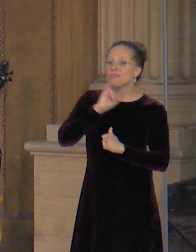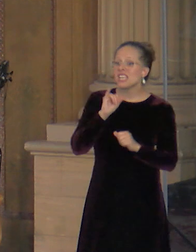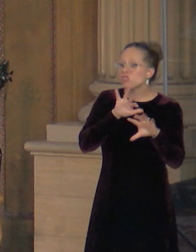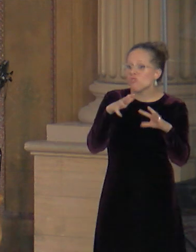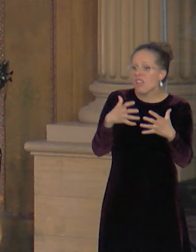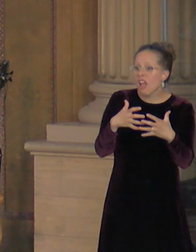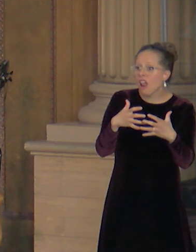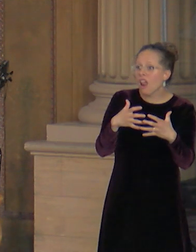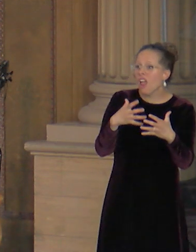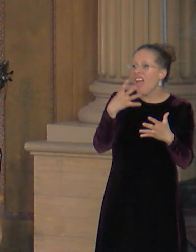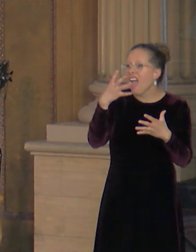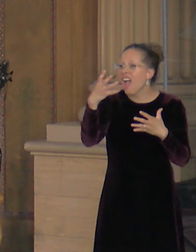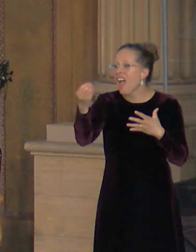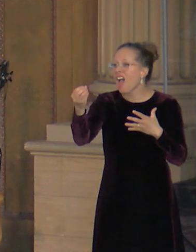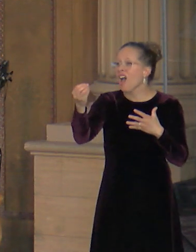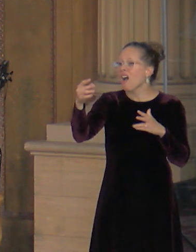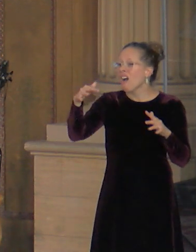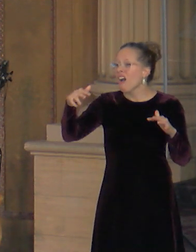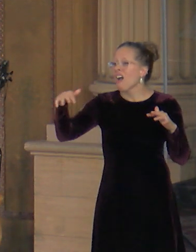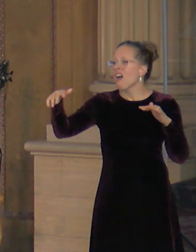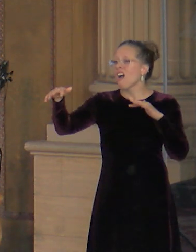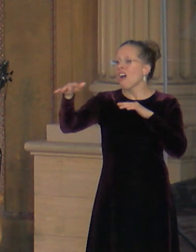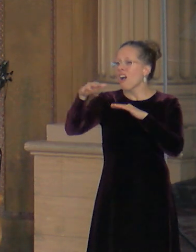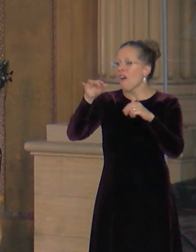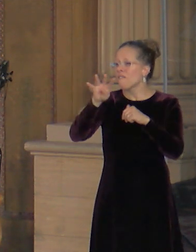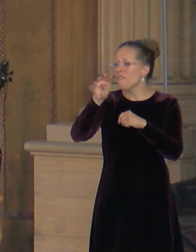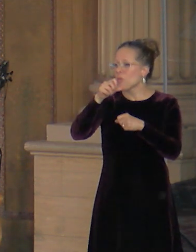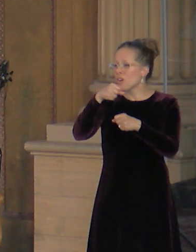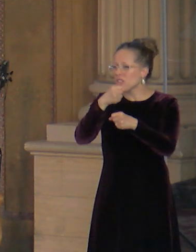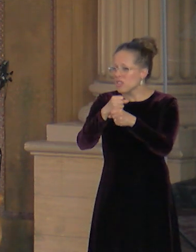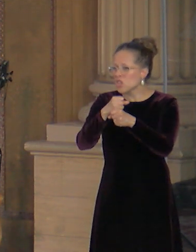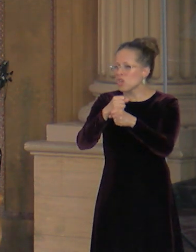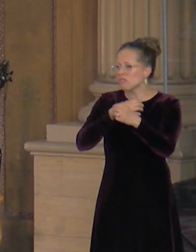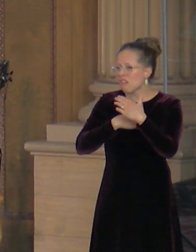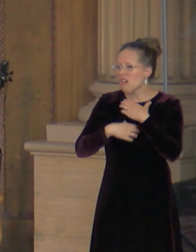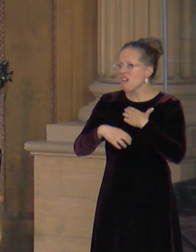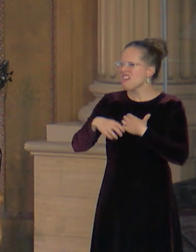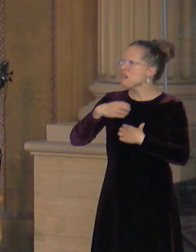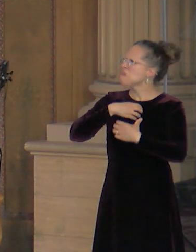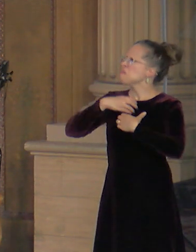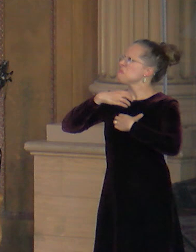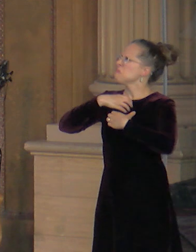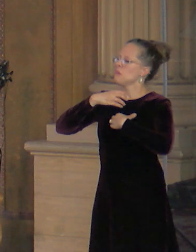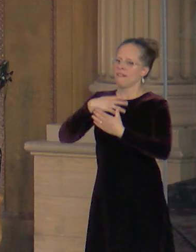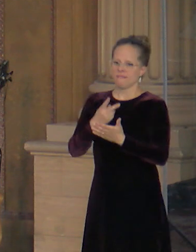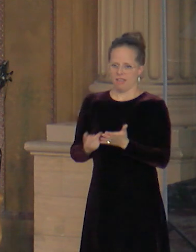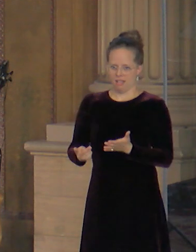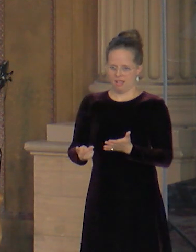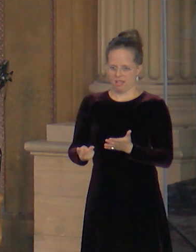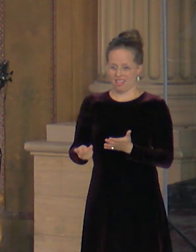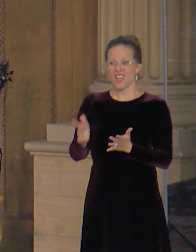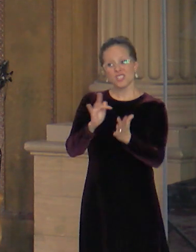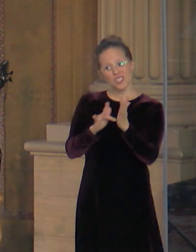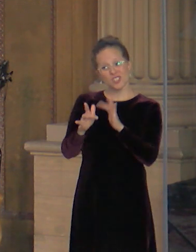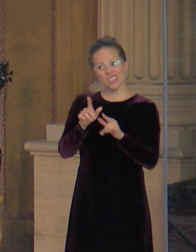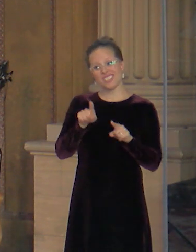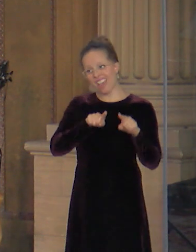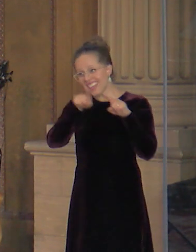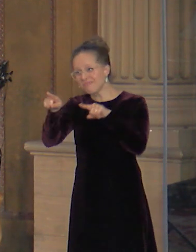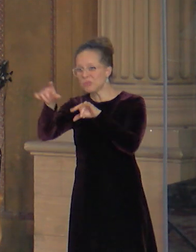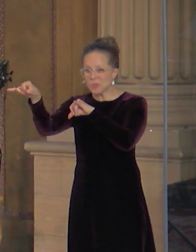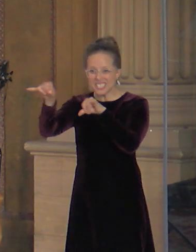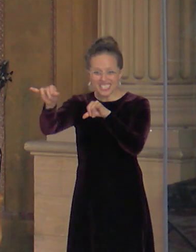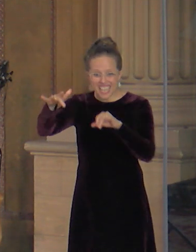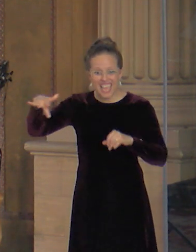failed their tests but here Jesus goes back out to the wilderness and there he doesn't grumble he